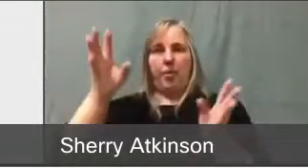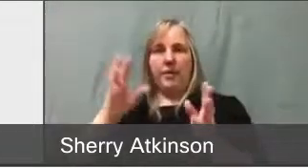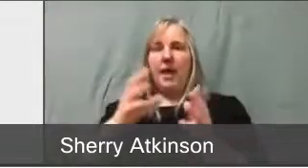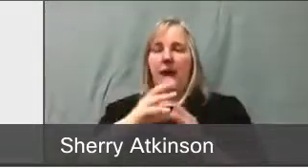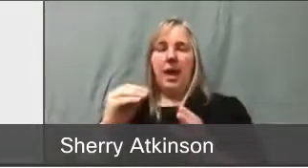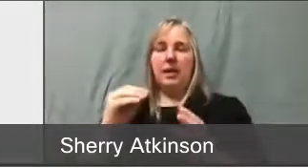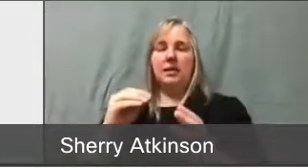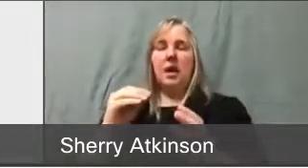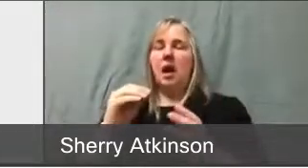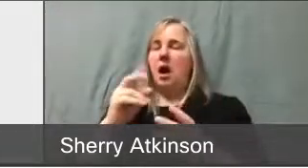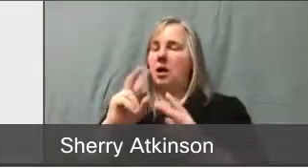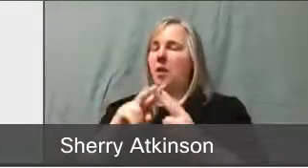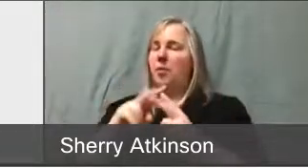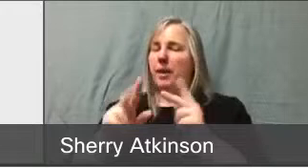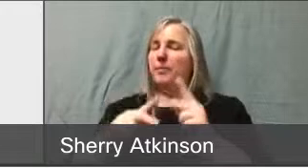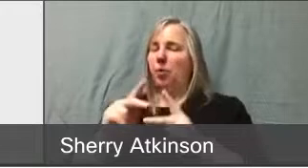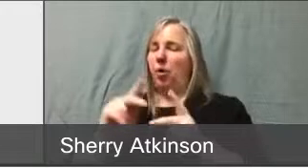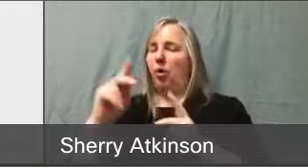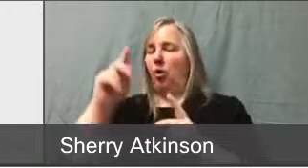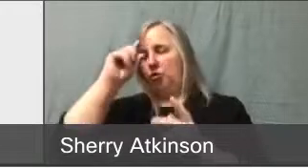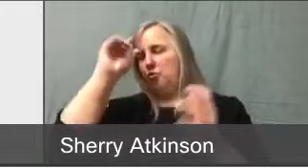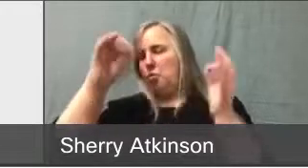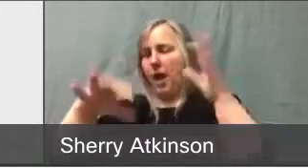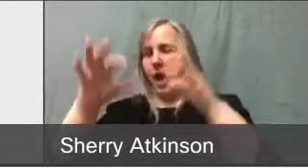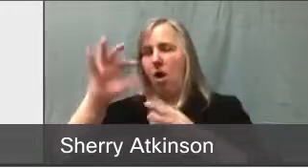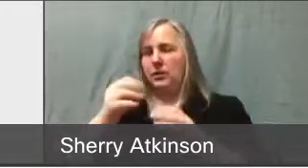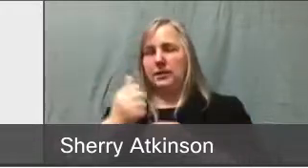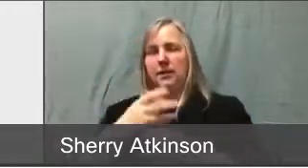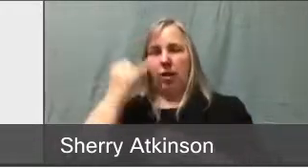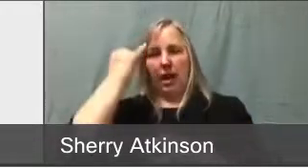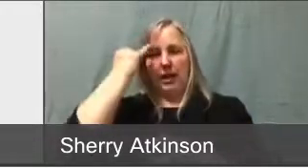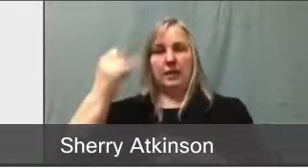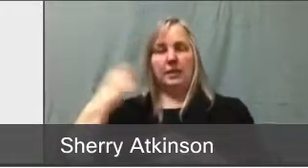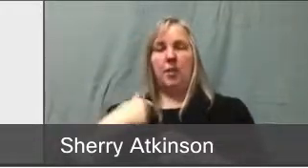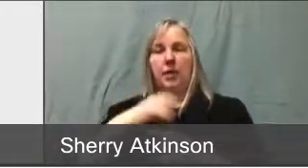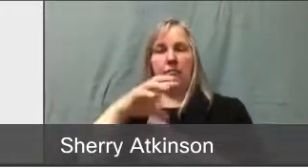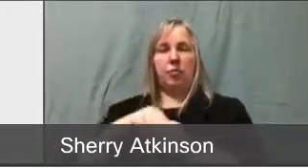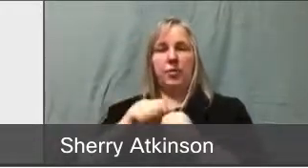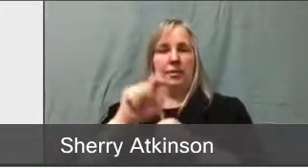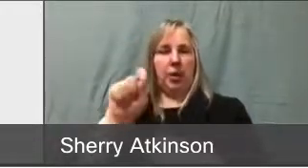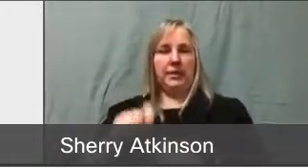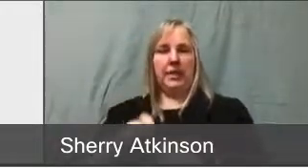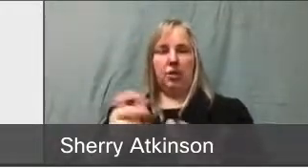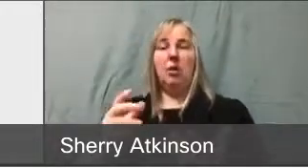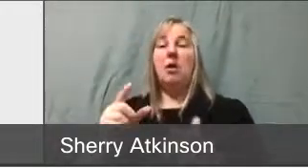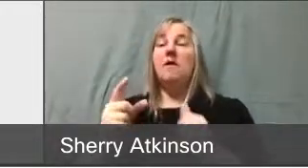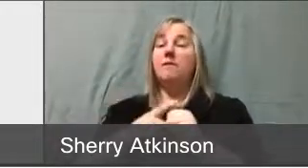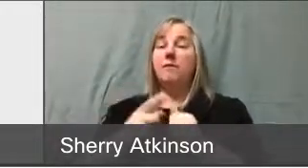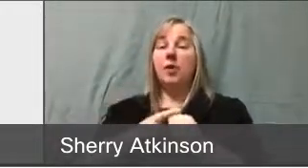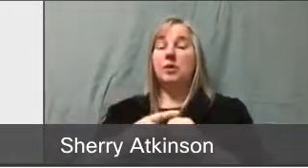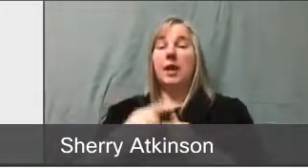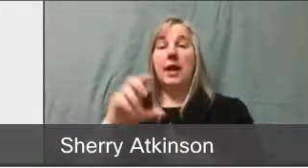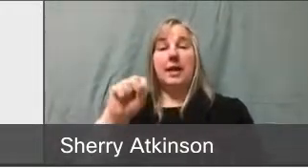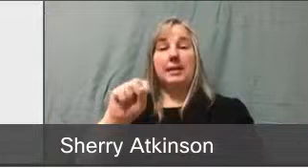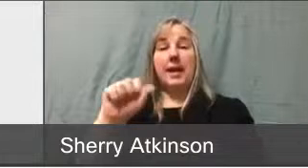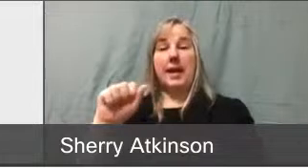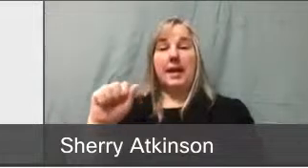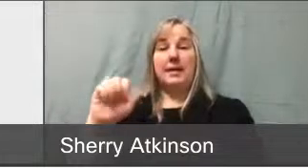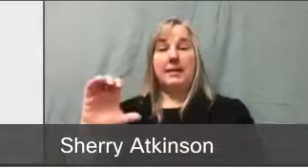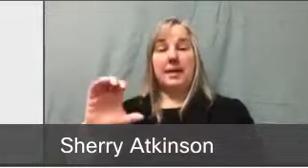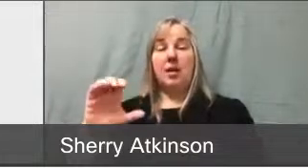lot of ideas, and we captured them in a couple of bullet points here. So, first and foremost, the SAAC has